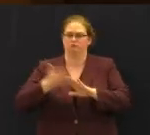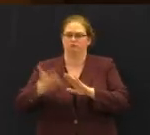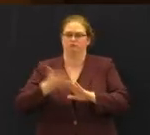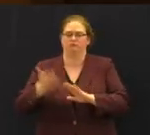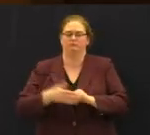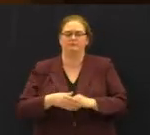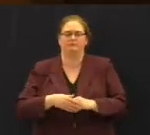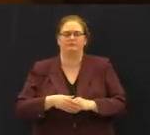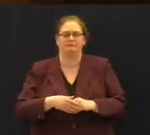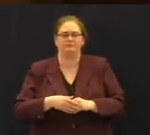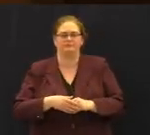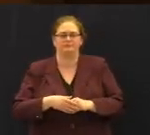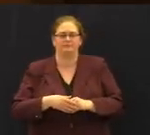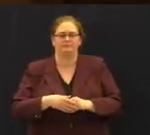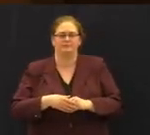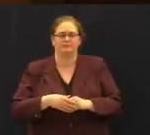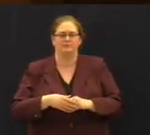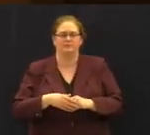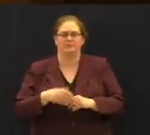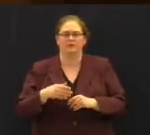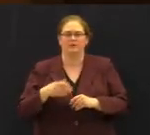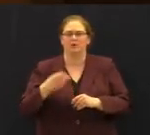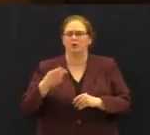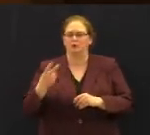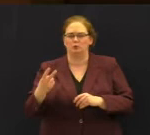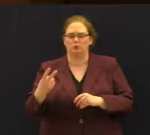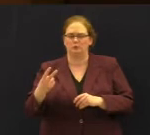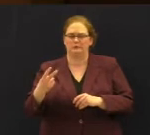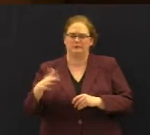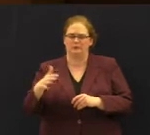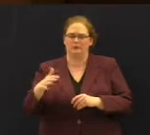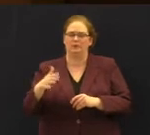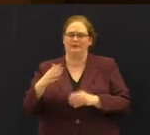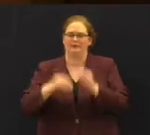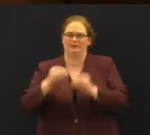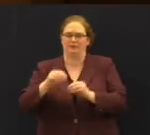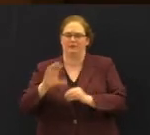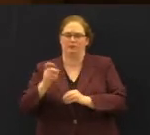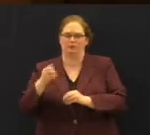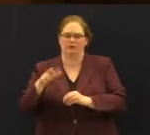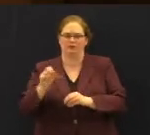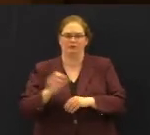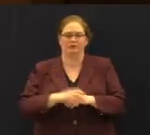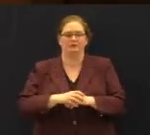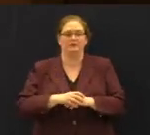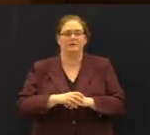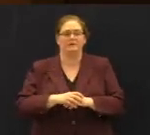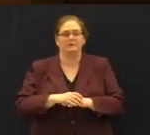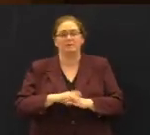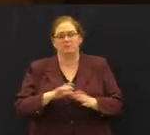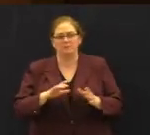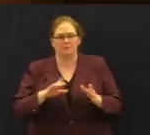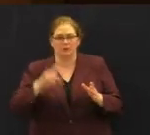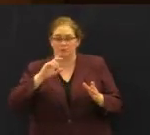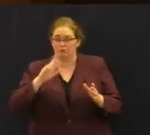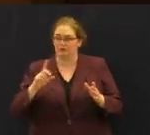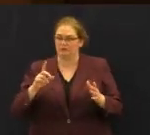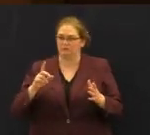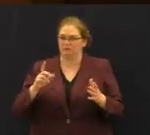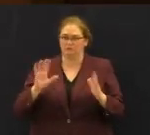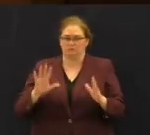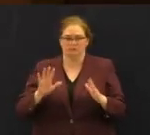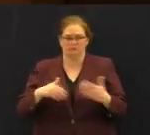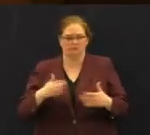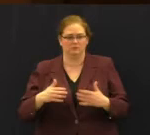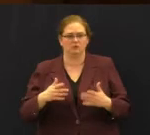2 of the compressors are going to do some things to fix 2 of the other compressors. But in speaking with the building owner just this last week, he was really impressed. So we're in